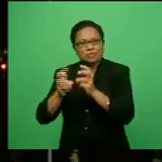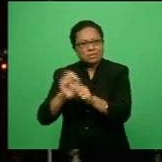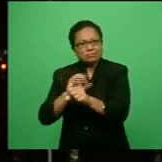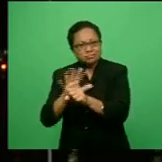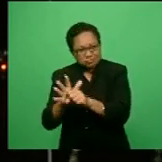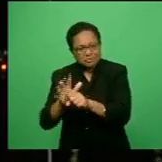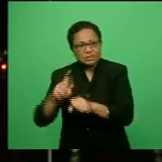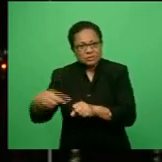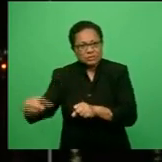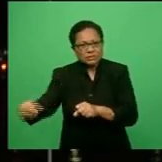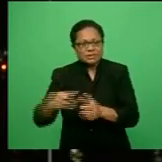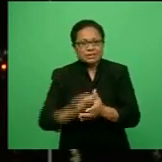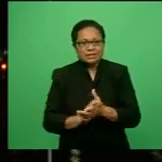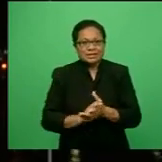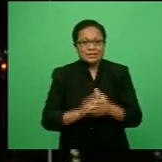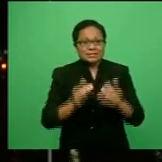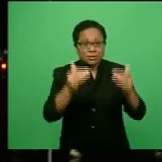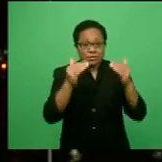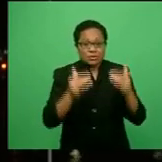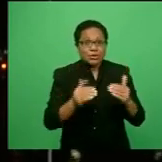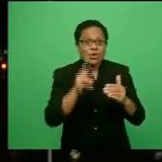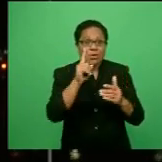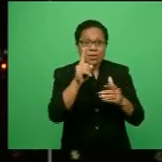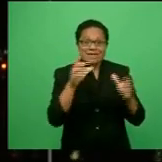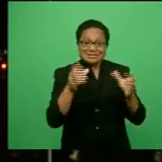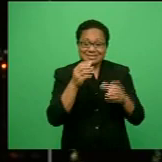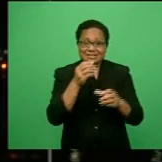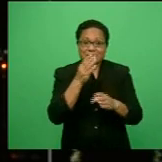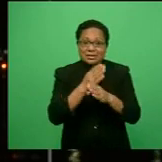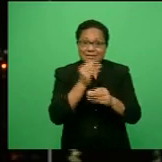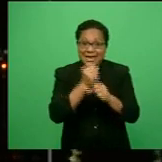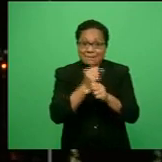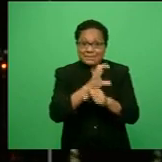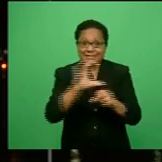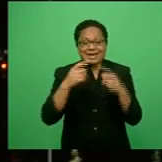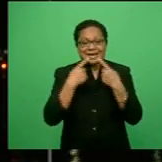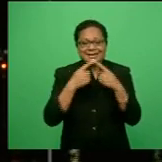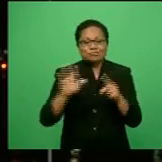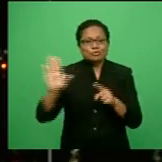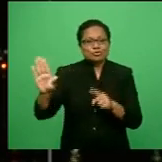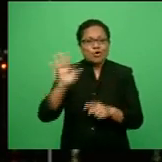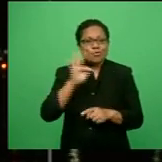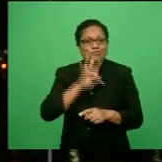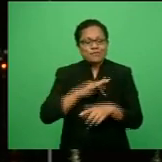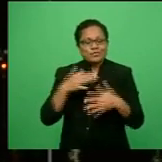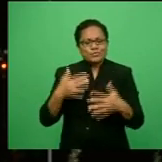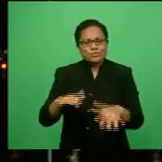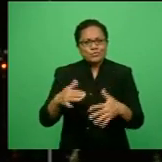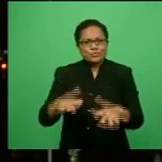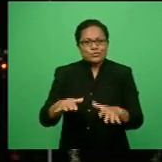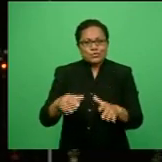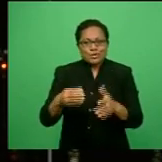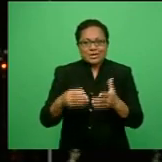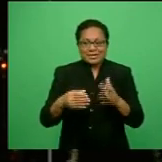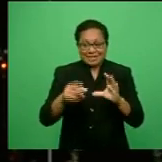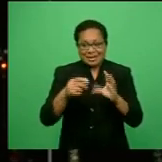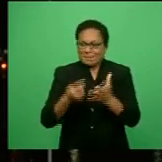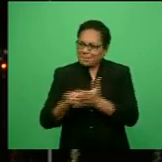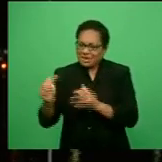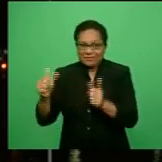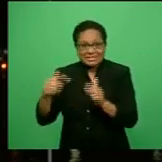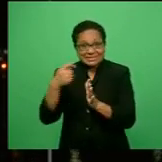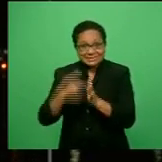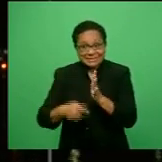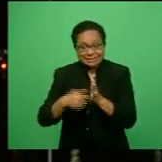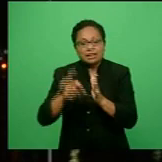felt. Vision Investments Limited yesterday announced its profit after tax of over $15 million, saying this was